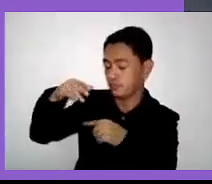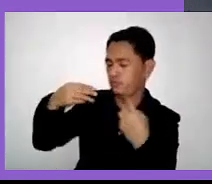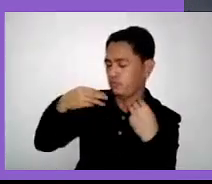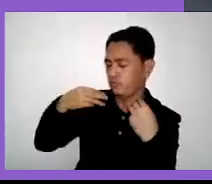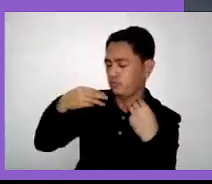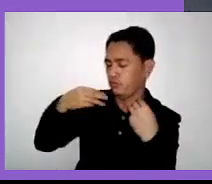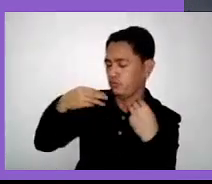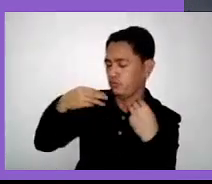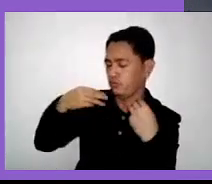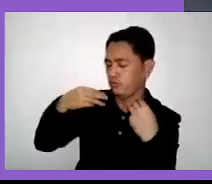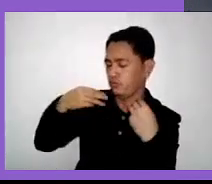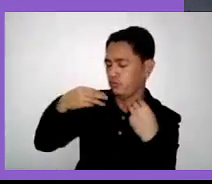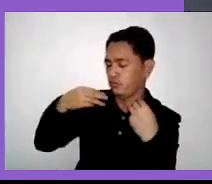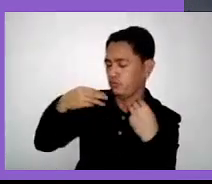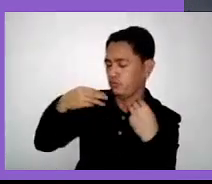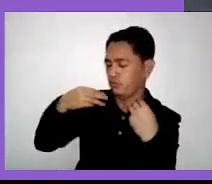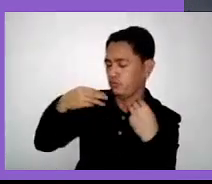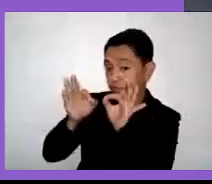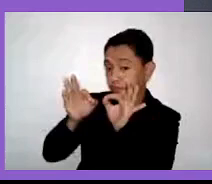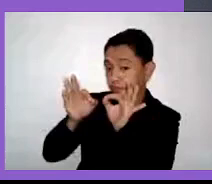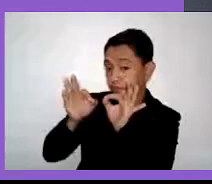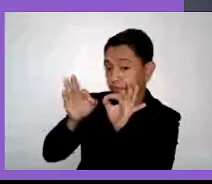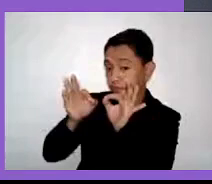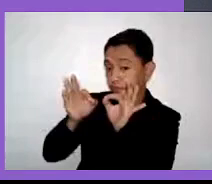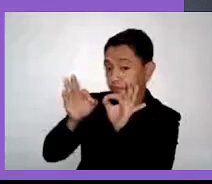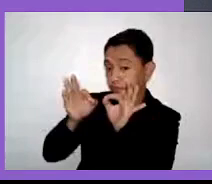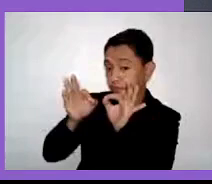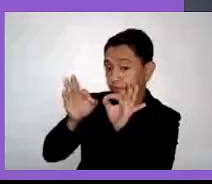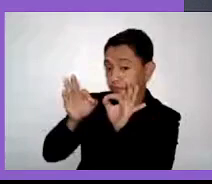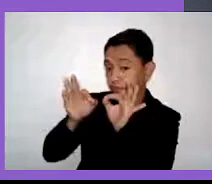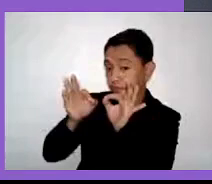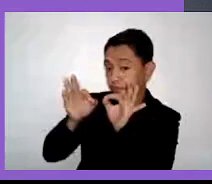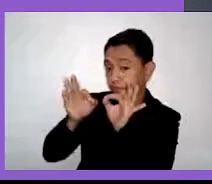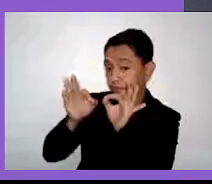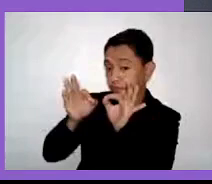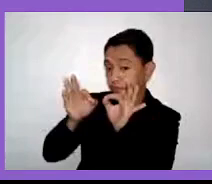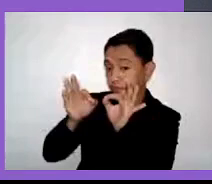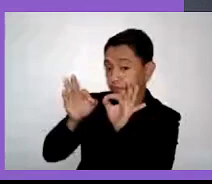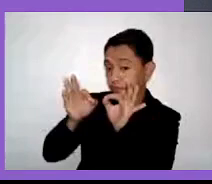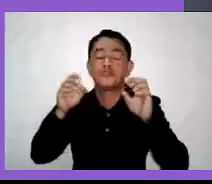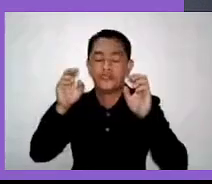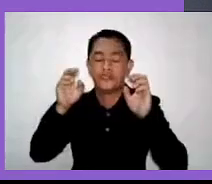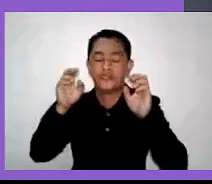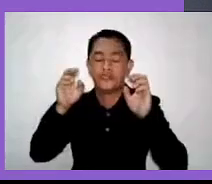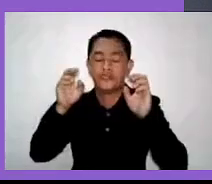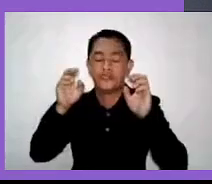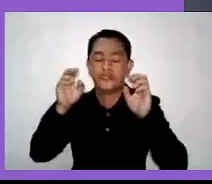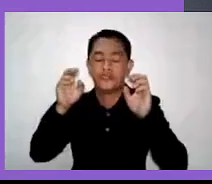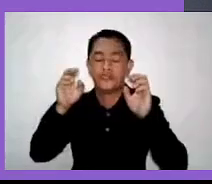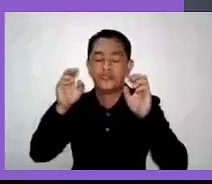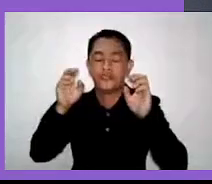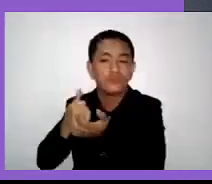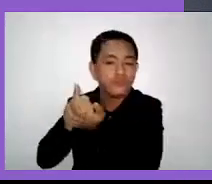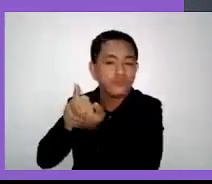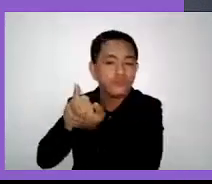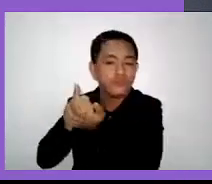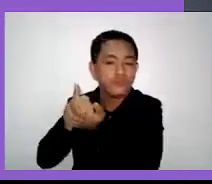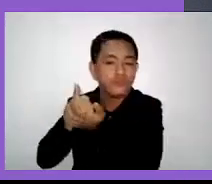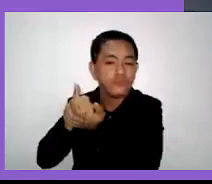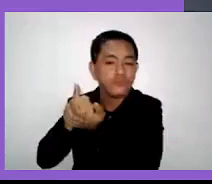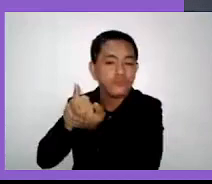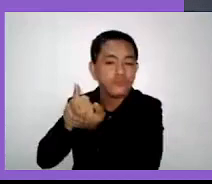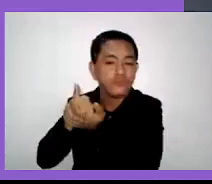the gap, the more difficult it would be for the child. At primary level, the following challenges in writing are